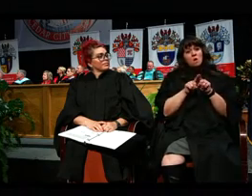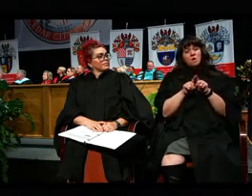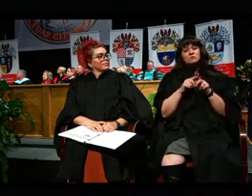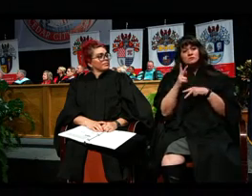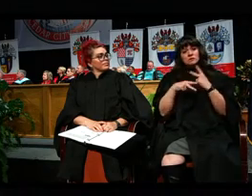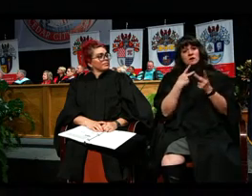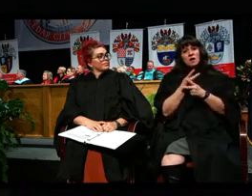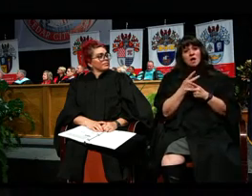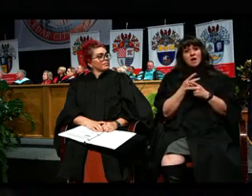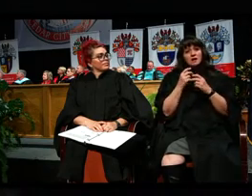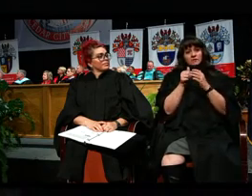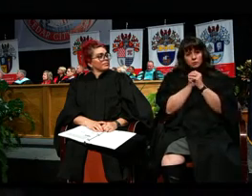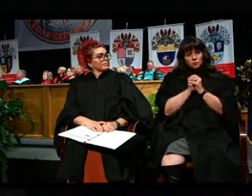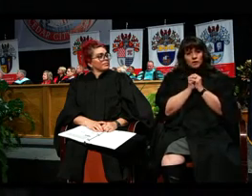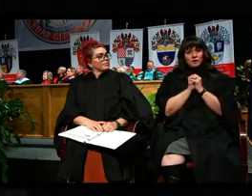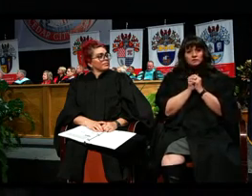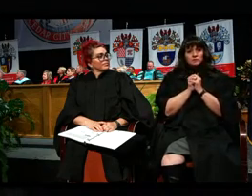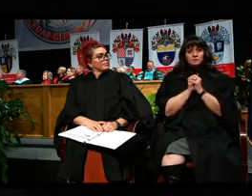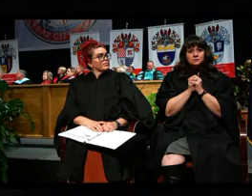prayer.